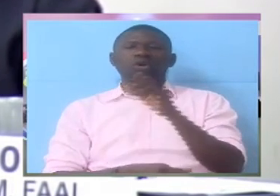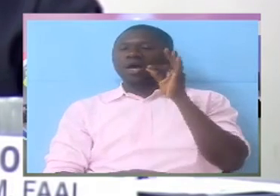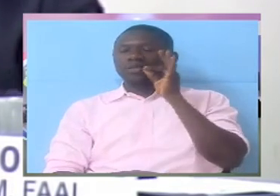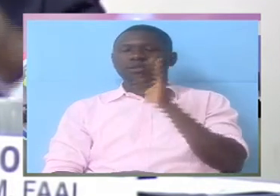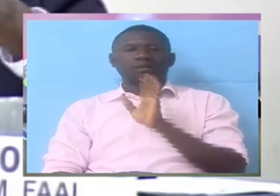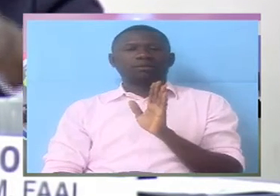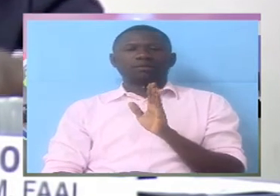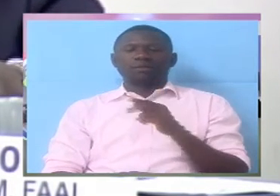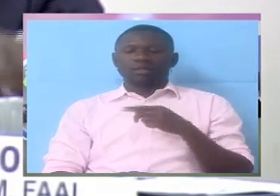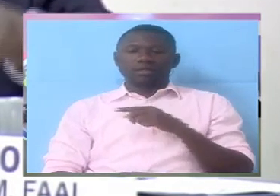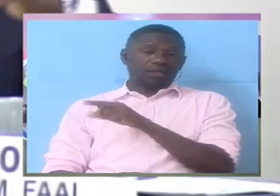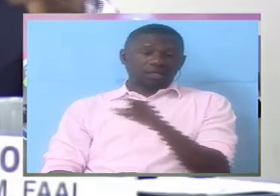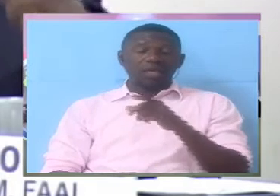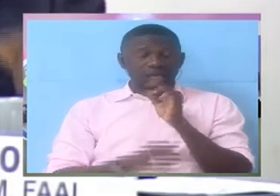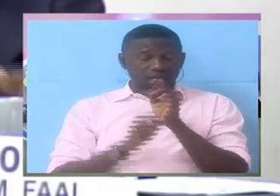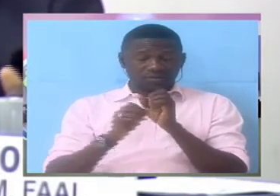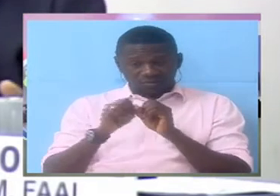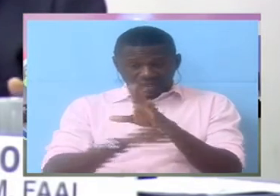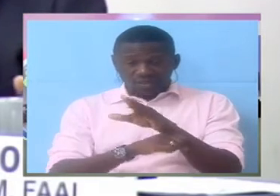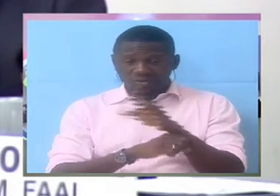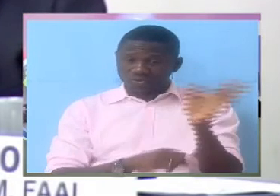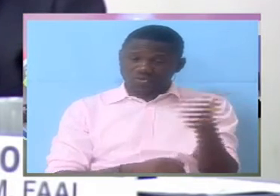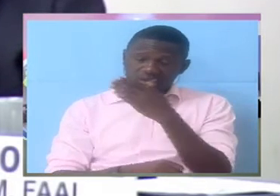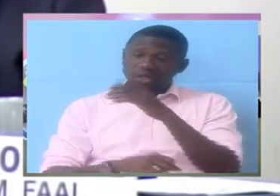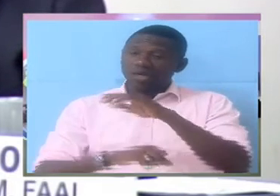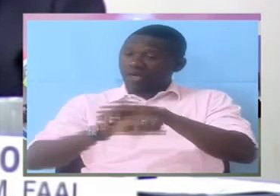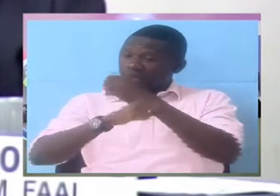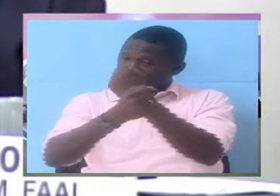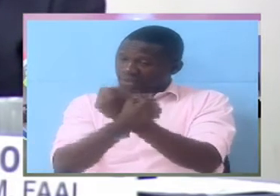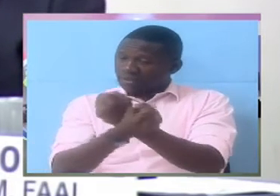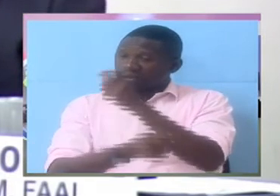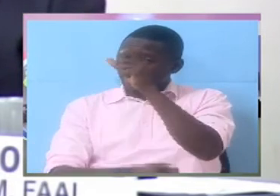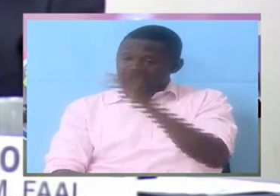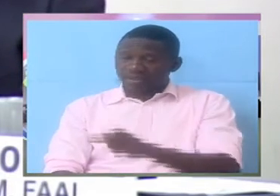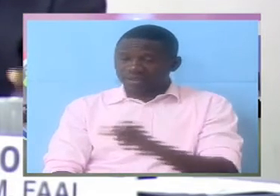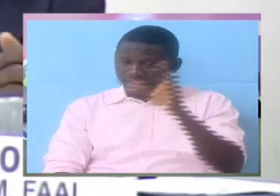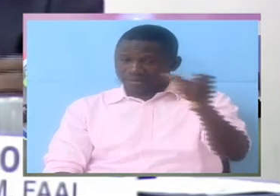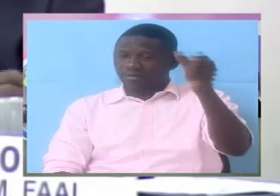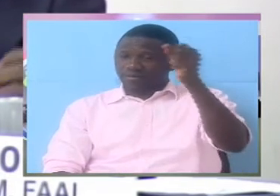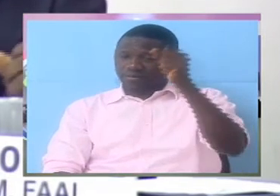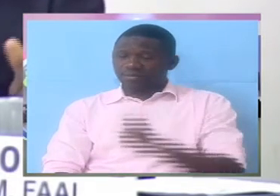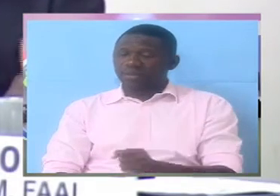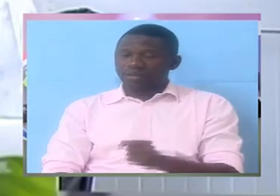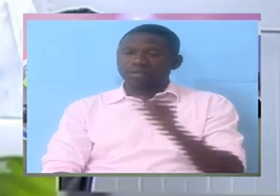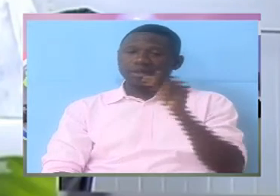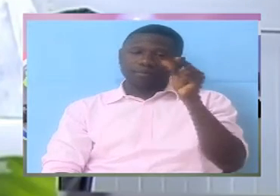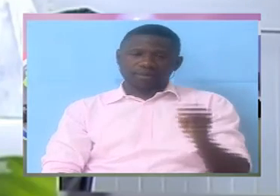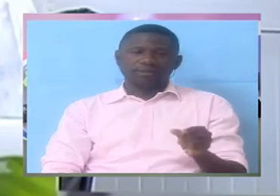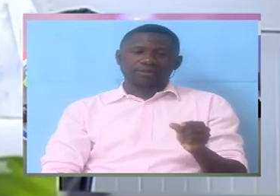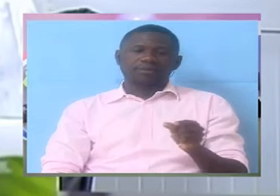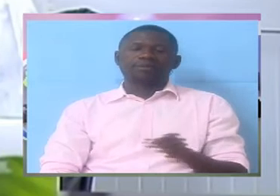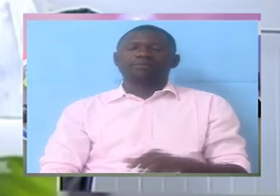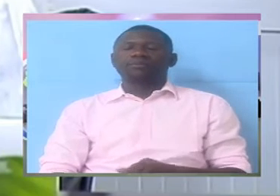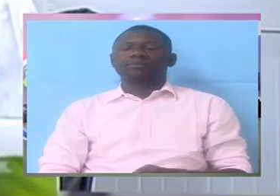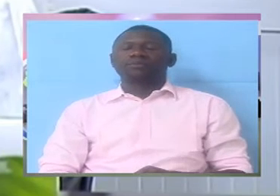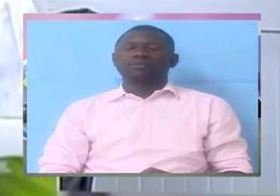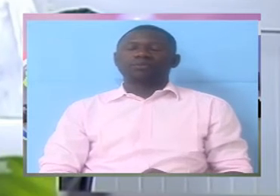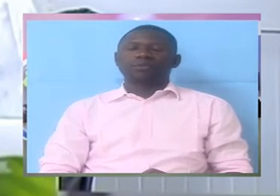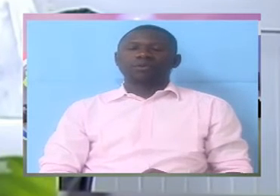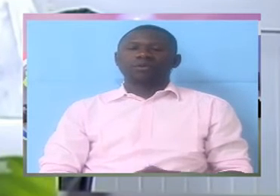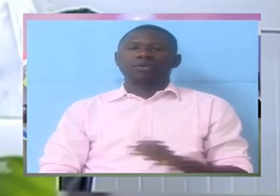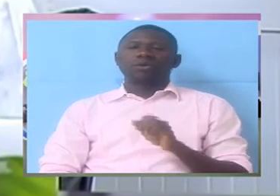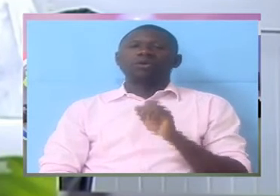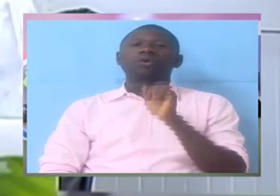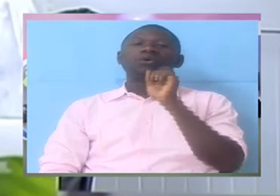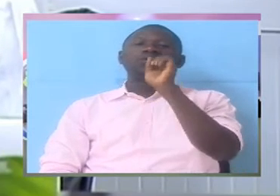They tell you, go and arrest the person and bring the person. Your instructions is to